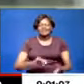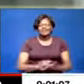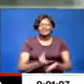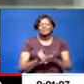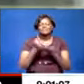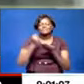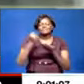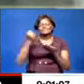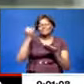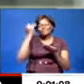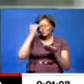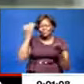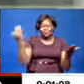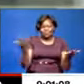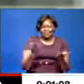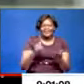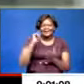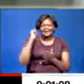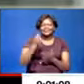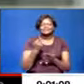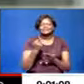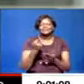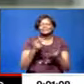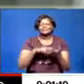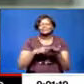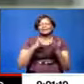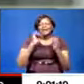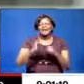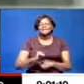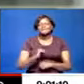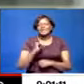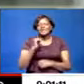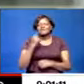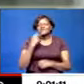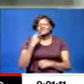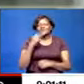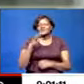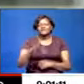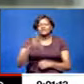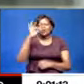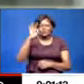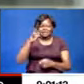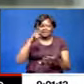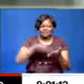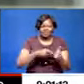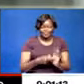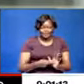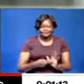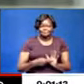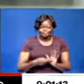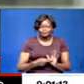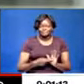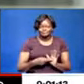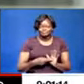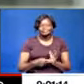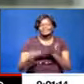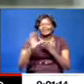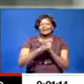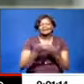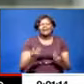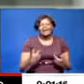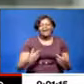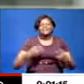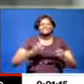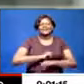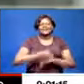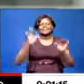Kenyan's prized resources can be found. President Kenyatta said that the project, the country now has a clear